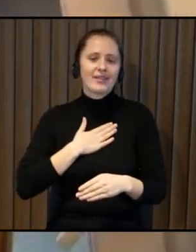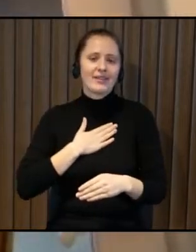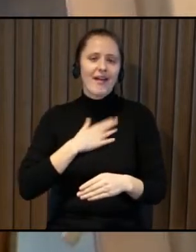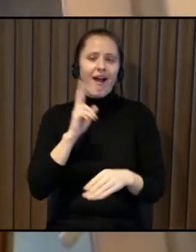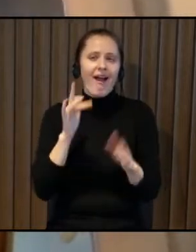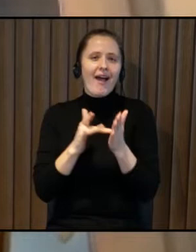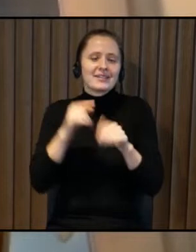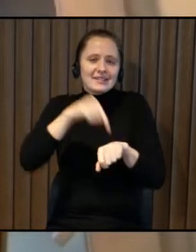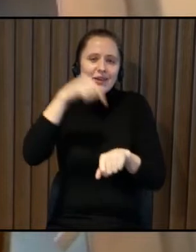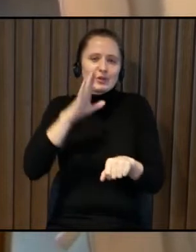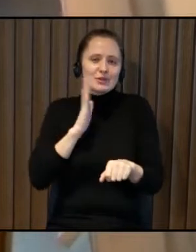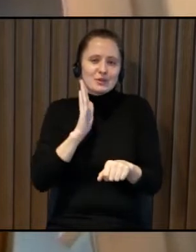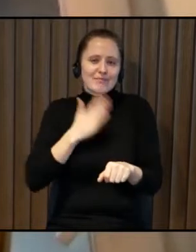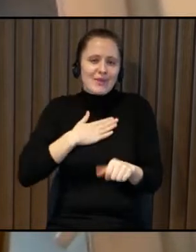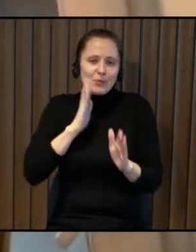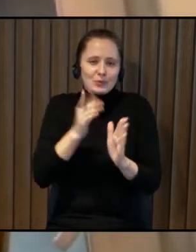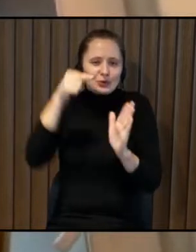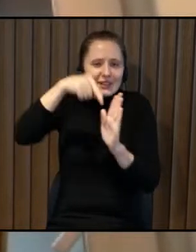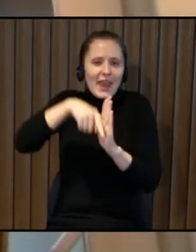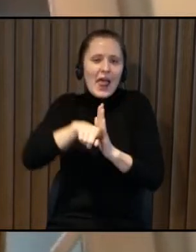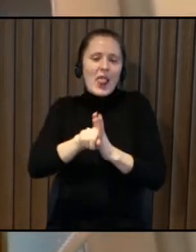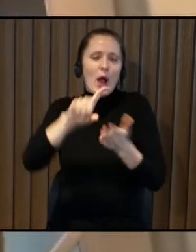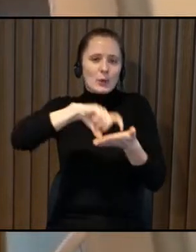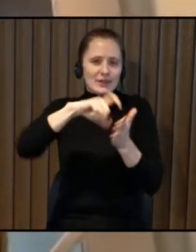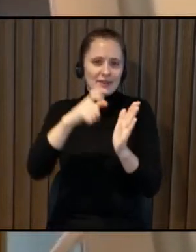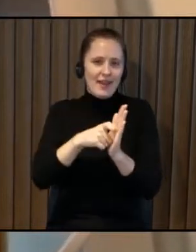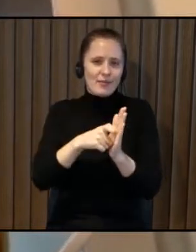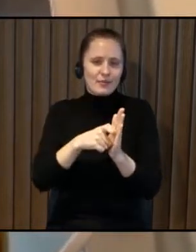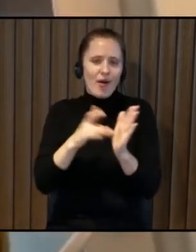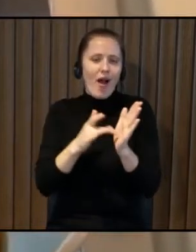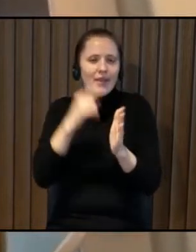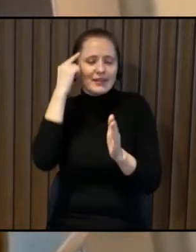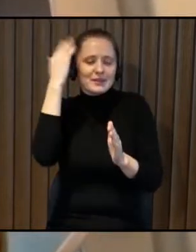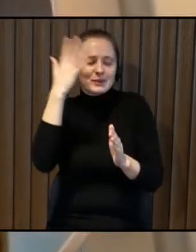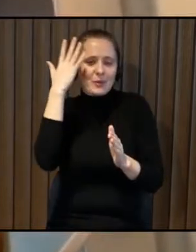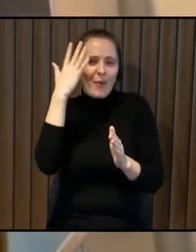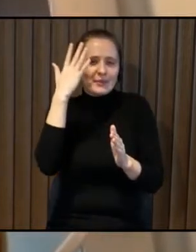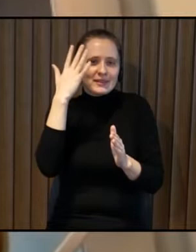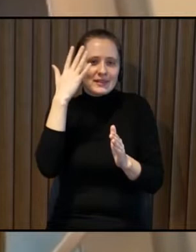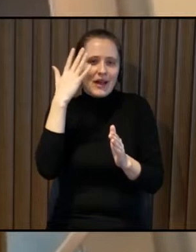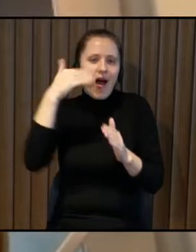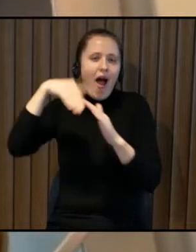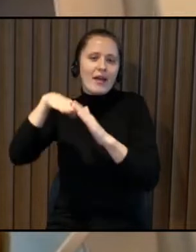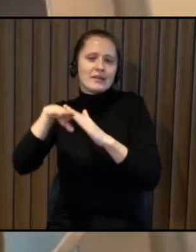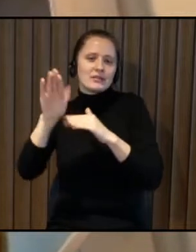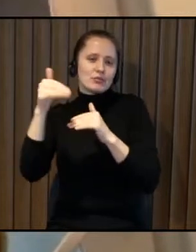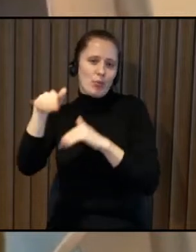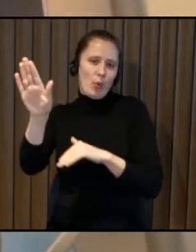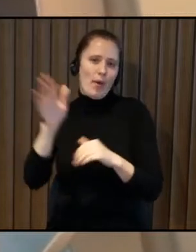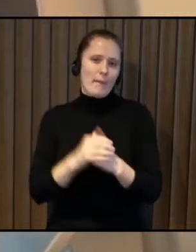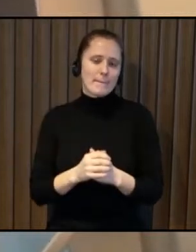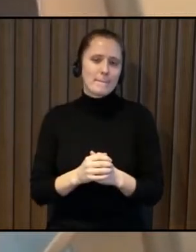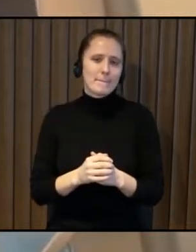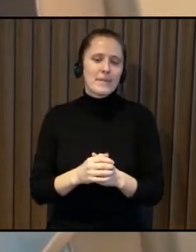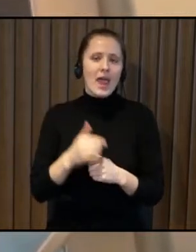my hobby. I always like to analyze emotions and feelings that